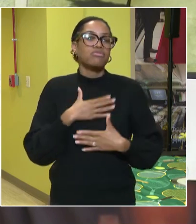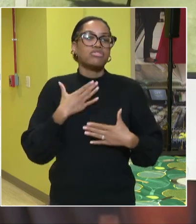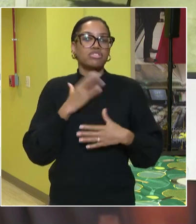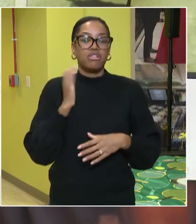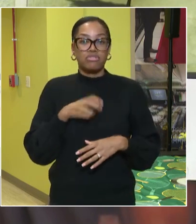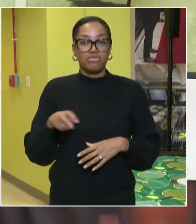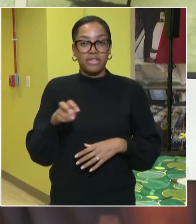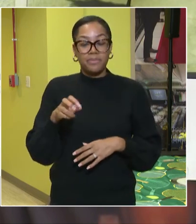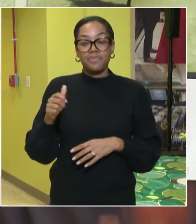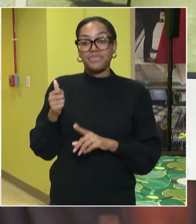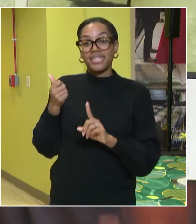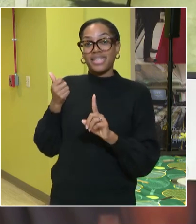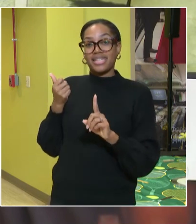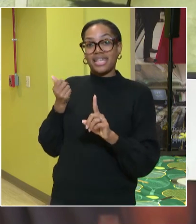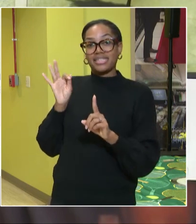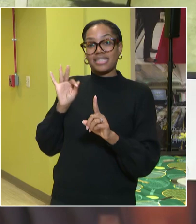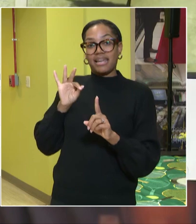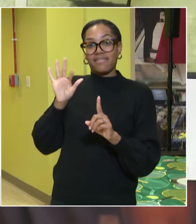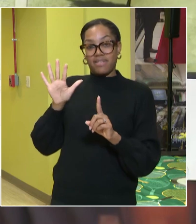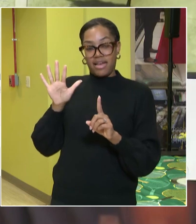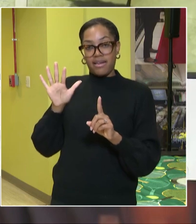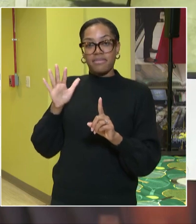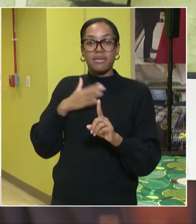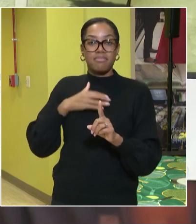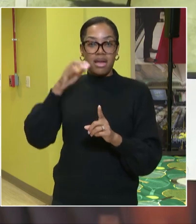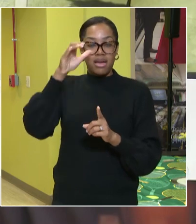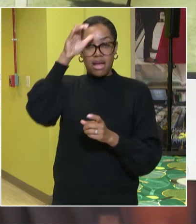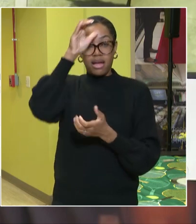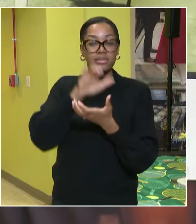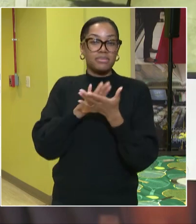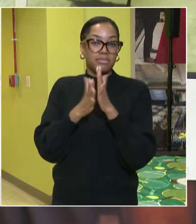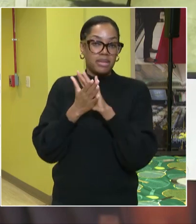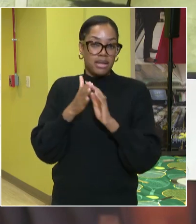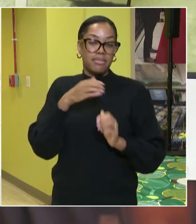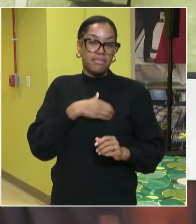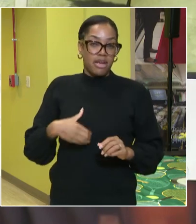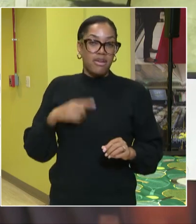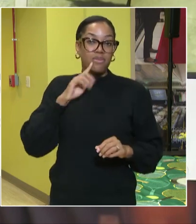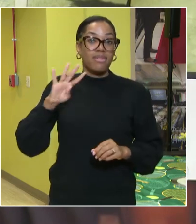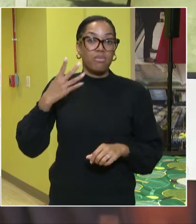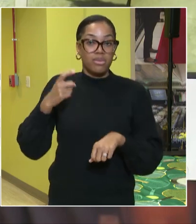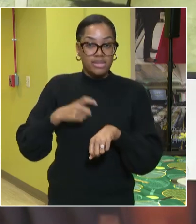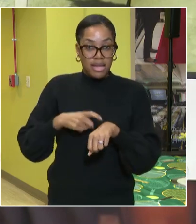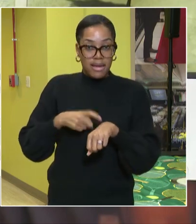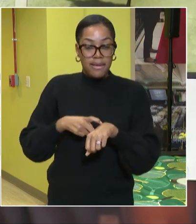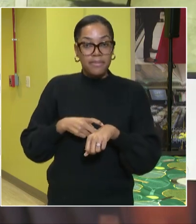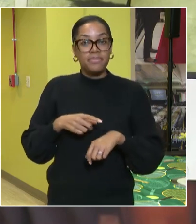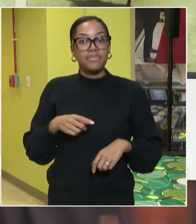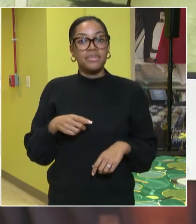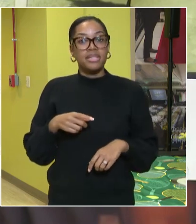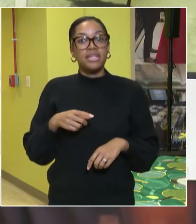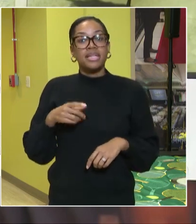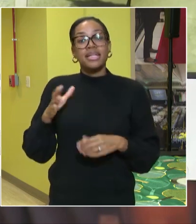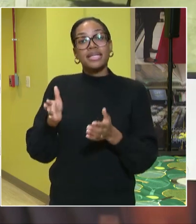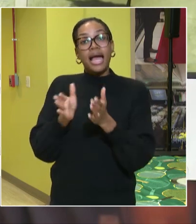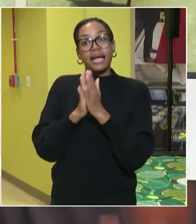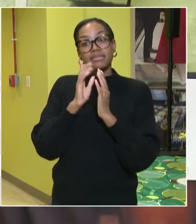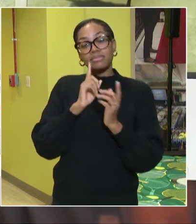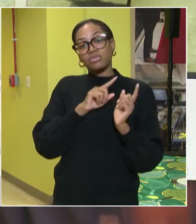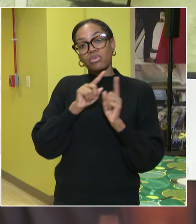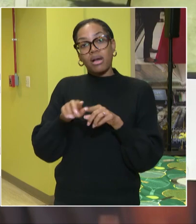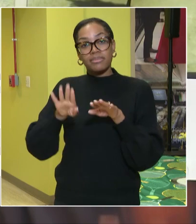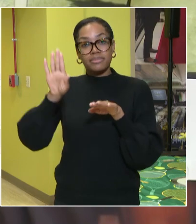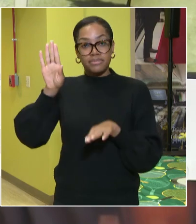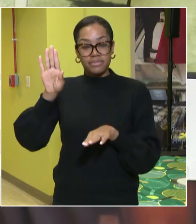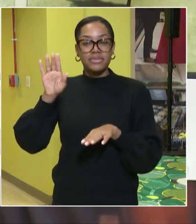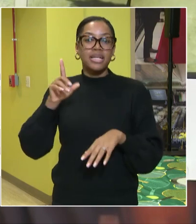In 1995, my husband became mayor for the 4th time. He asked me to lead his inaugural. I did. Raised